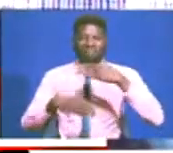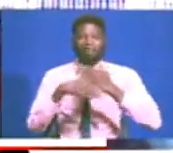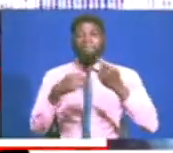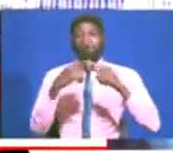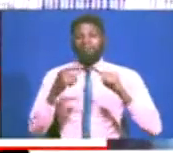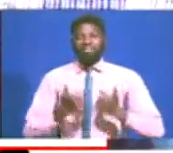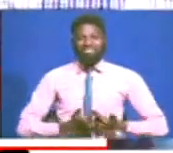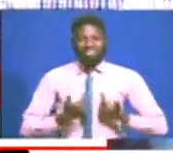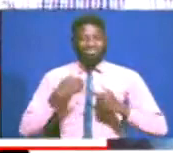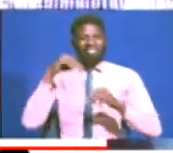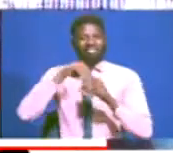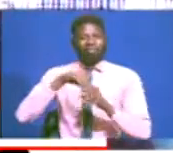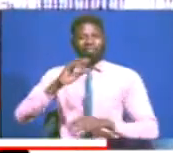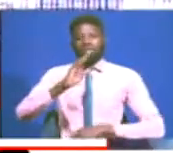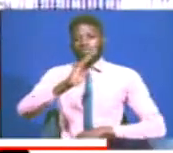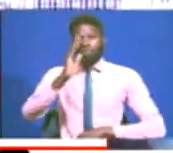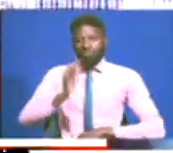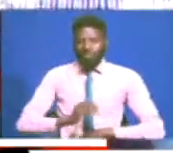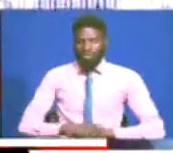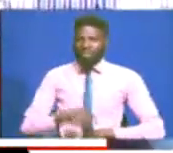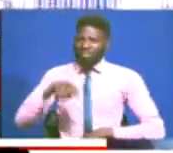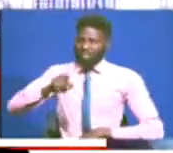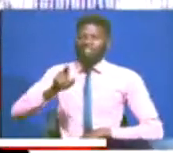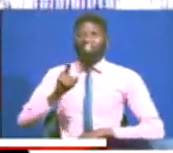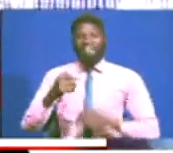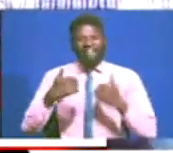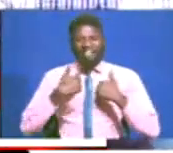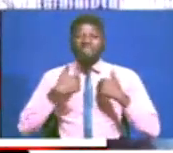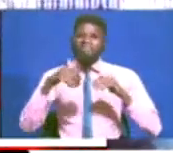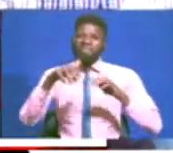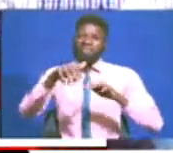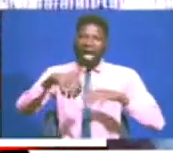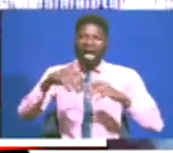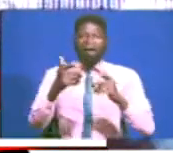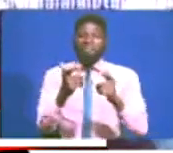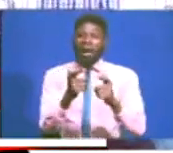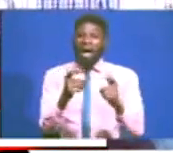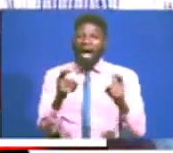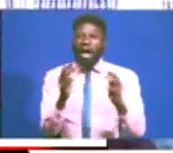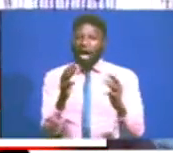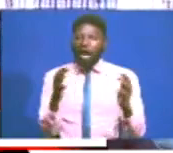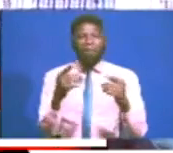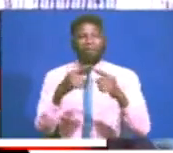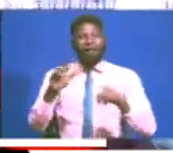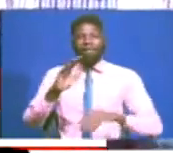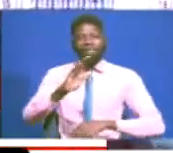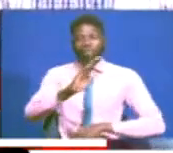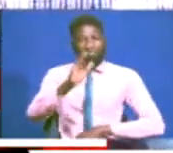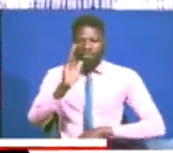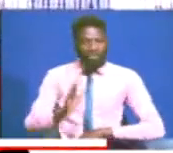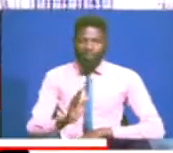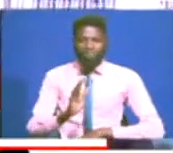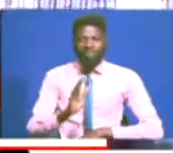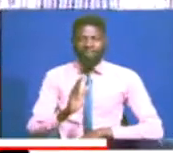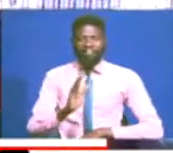plant lush vineyards, you will never drink wine from them." You need Amos